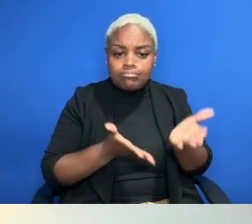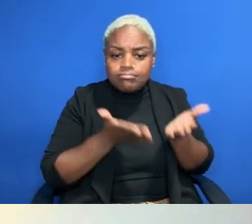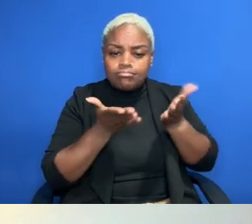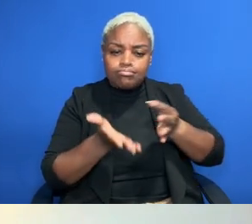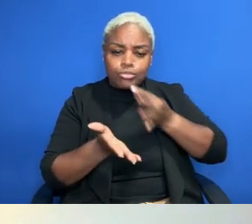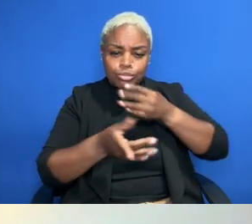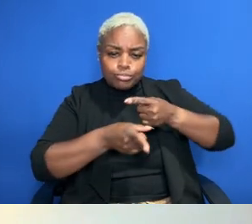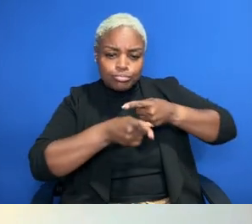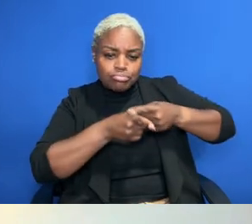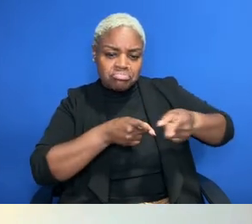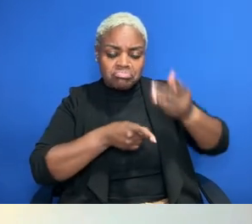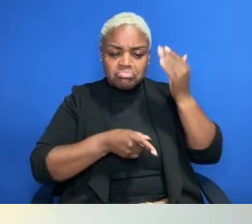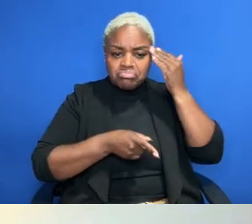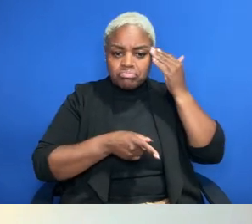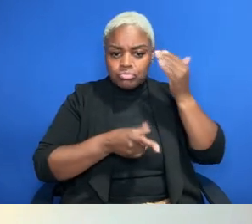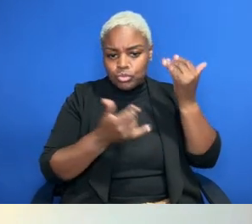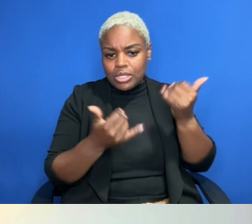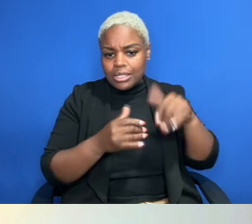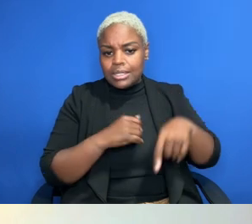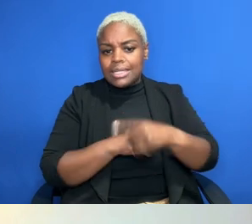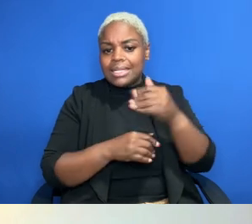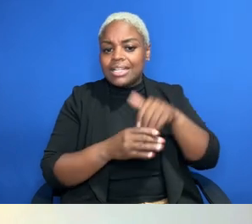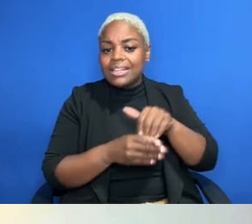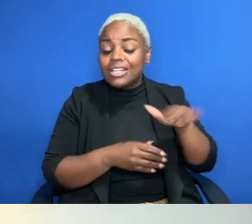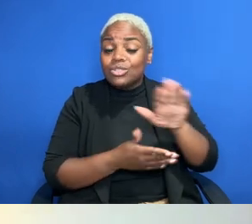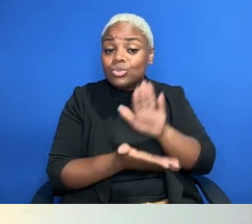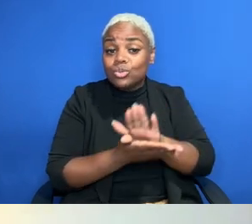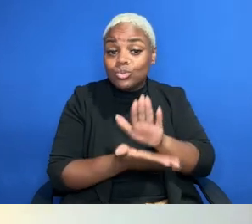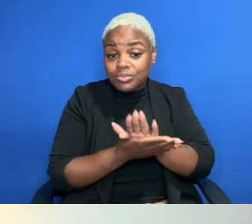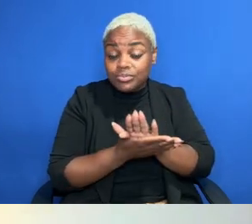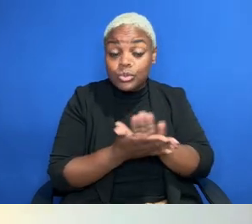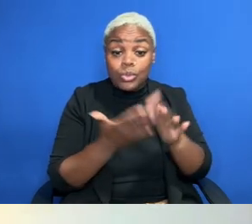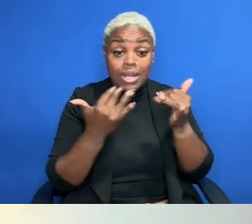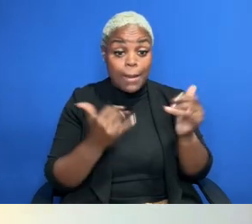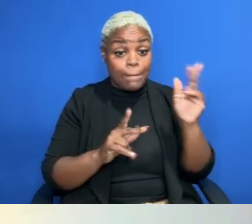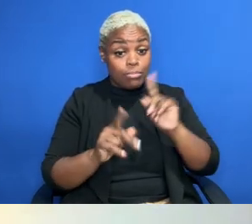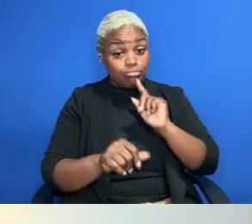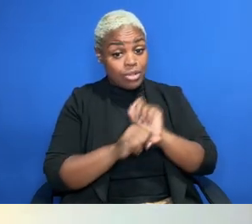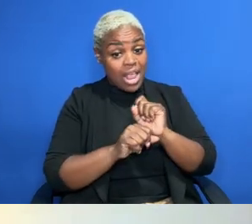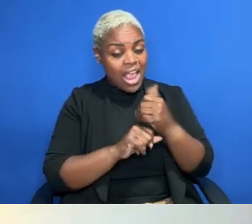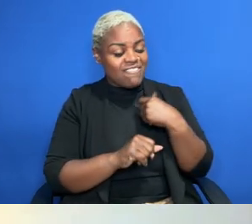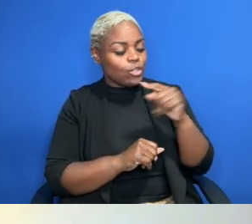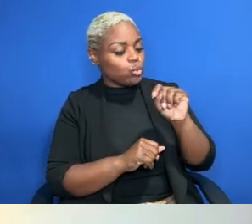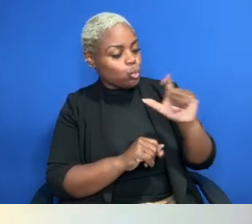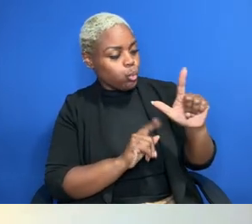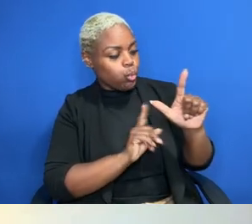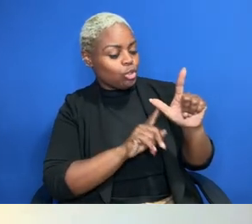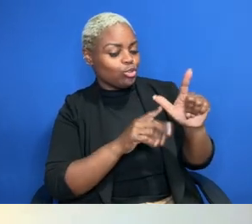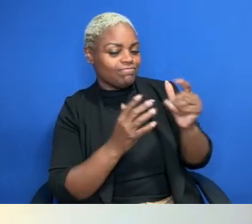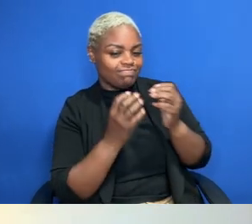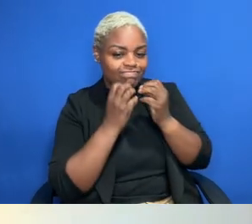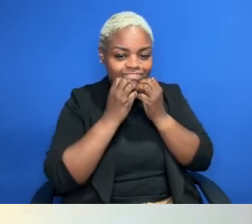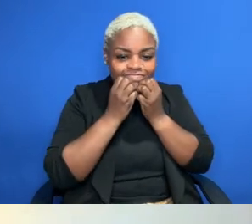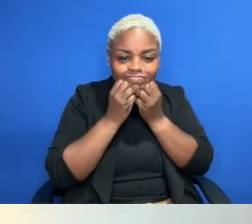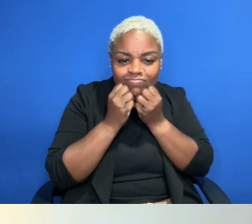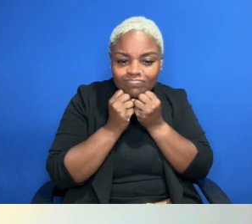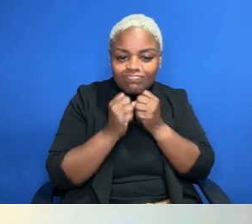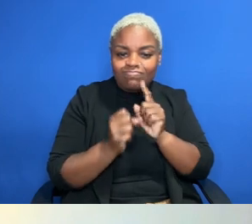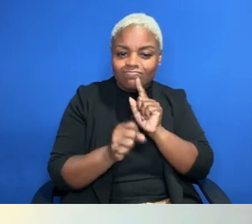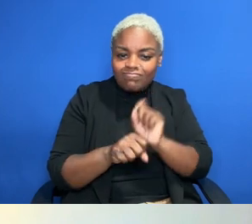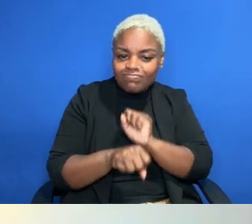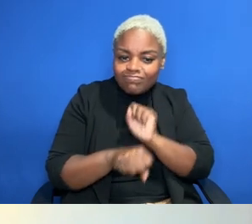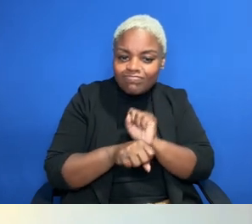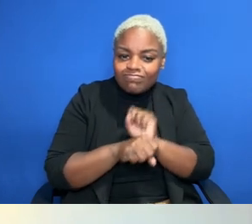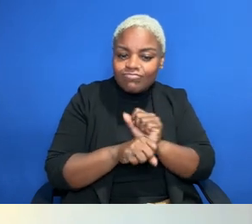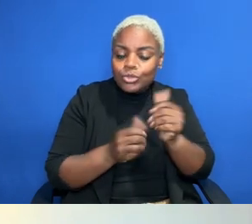teachers and bring some of the experts that are here today to their schools, so that people really, you know, have the